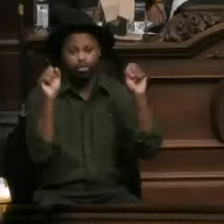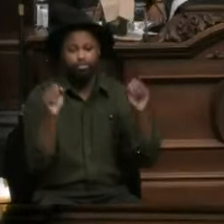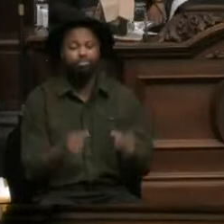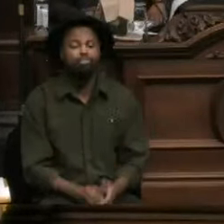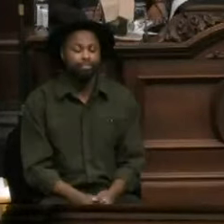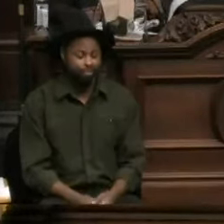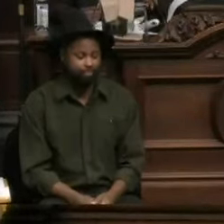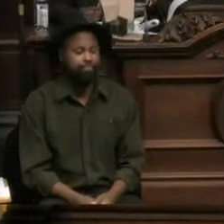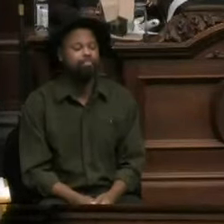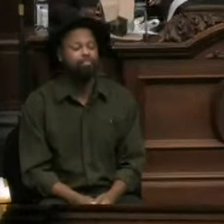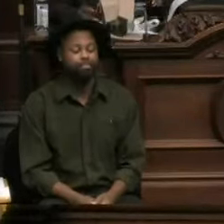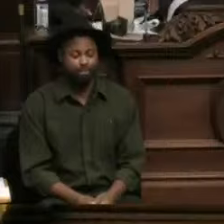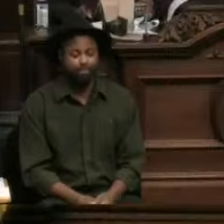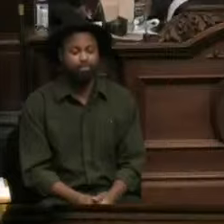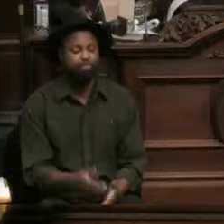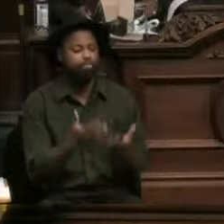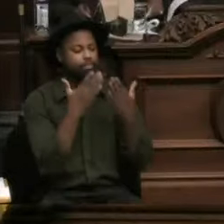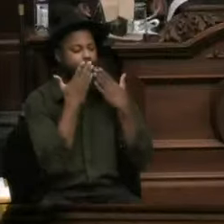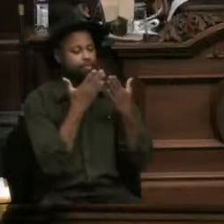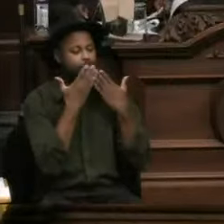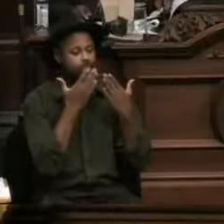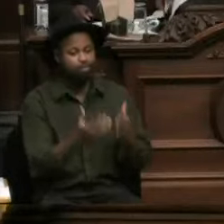Here. Thank you.